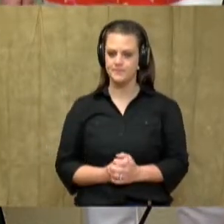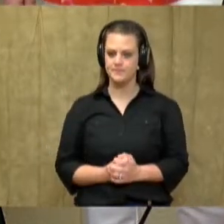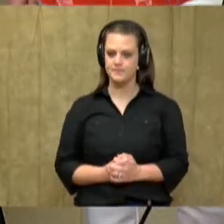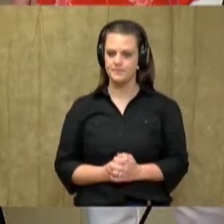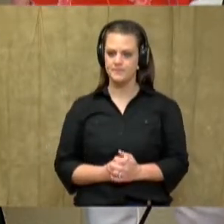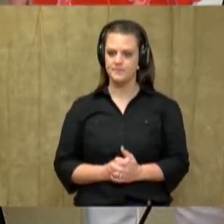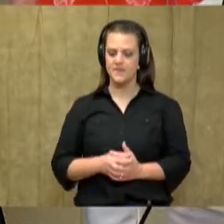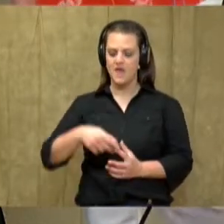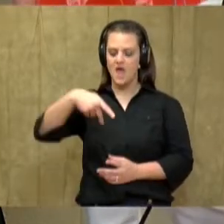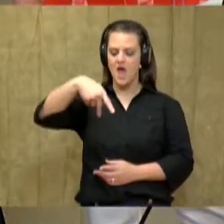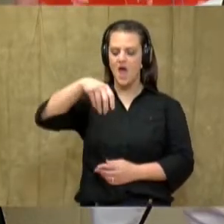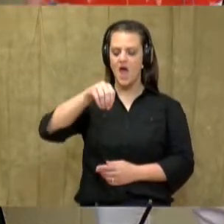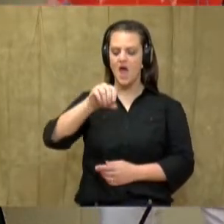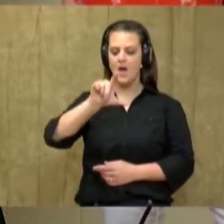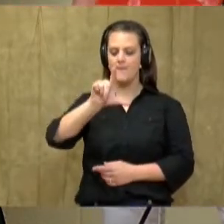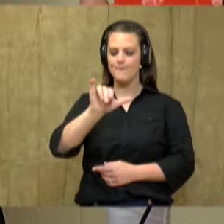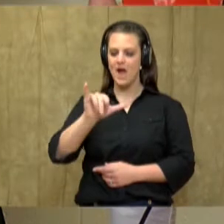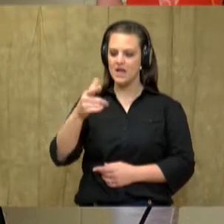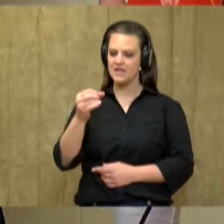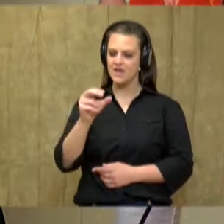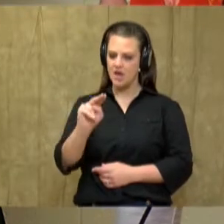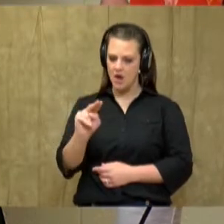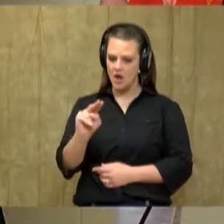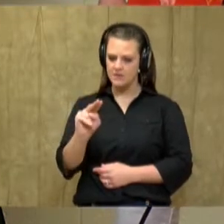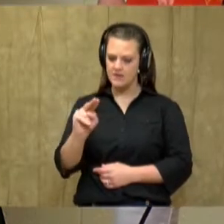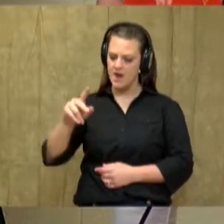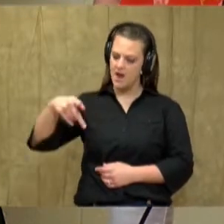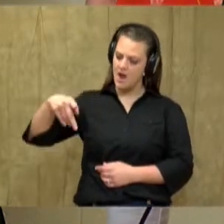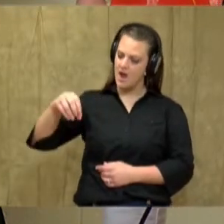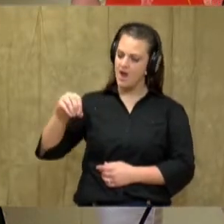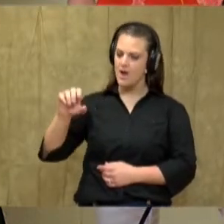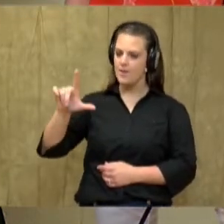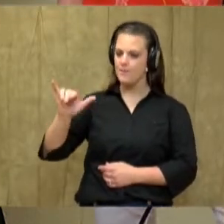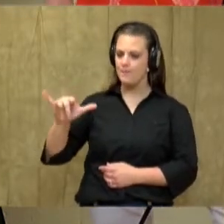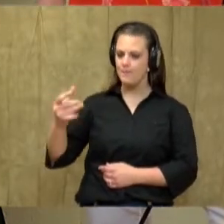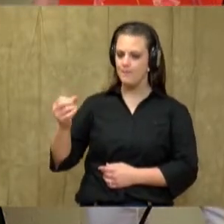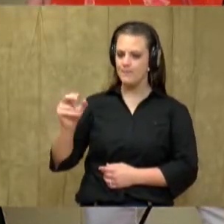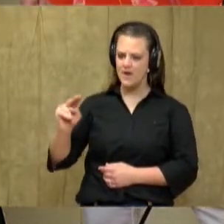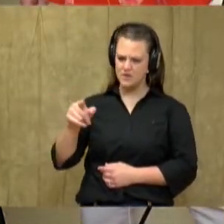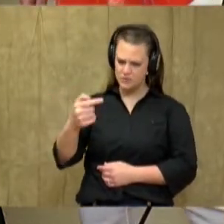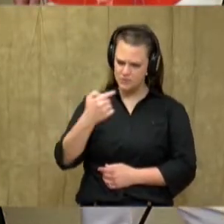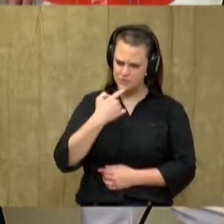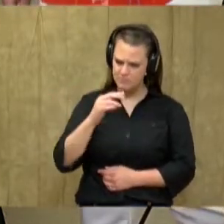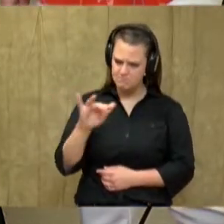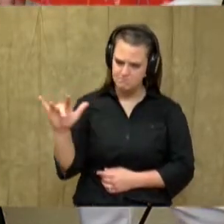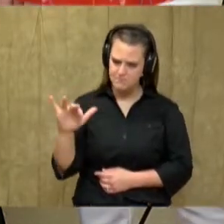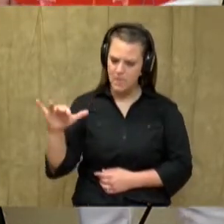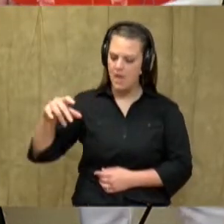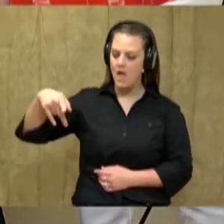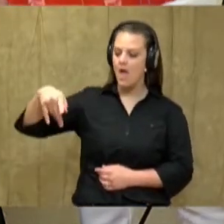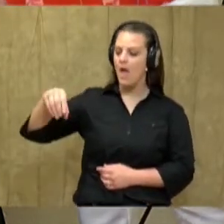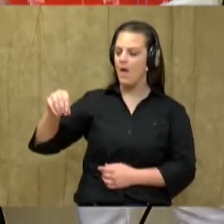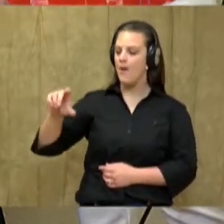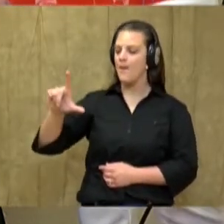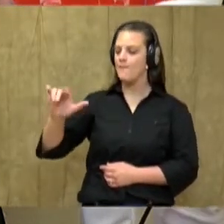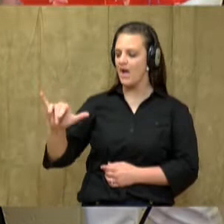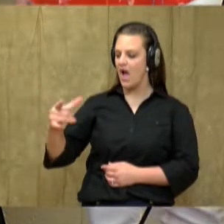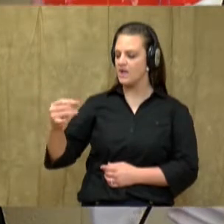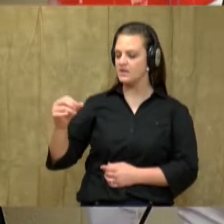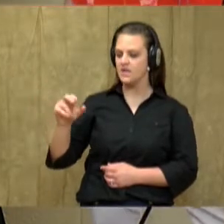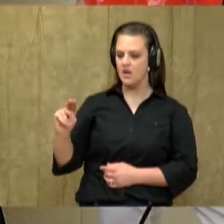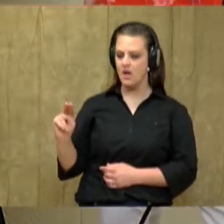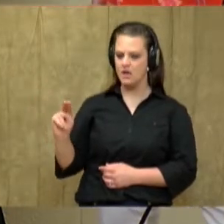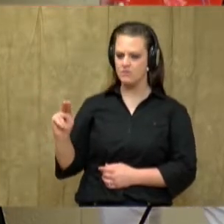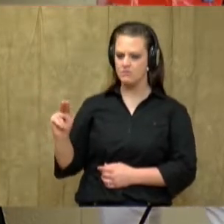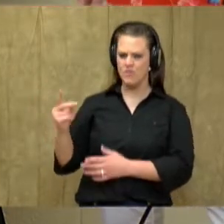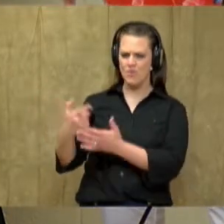a polygon. Can you say that word after me? Polygon. What is a polygon? Well,